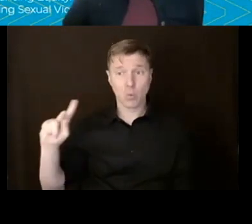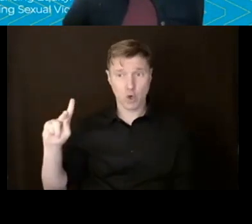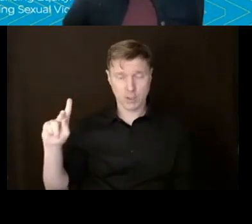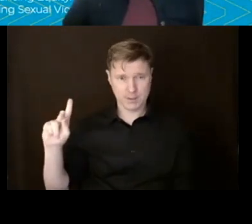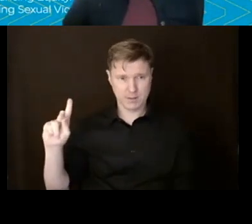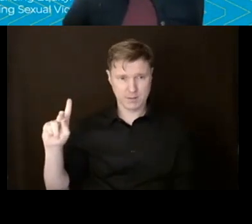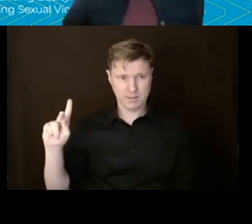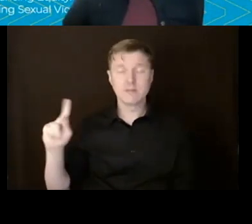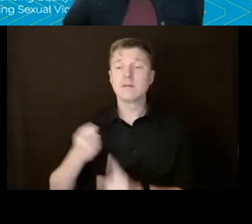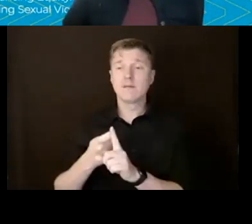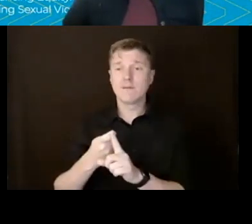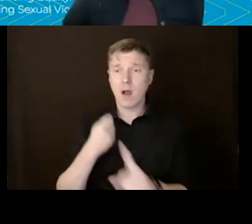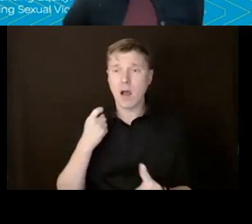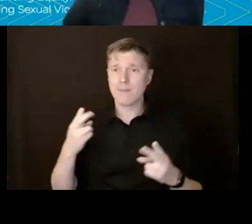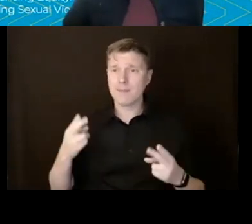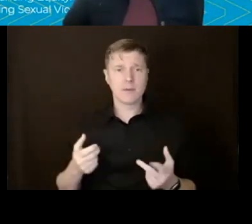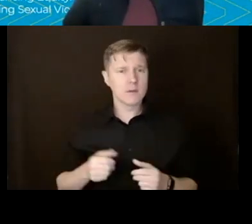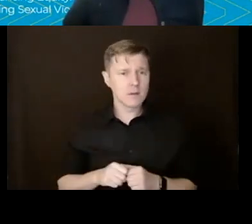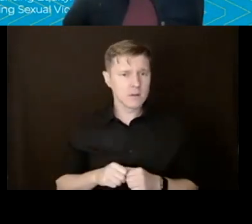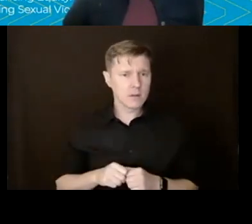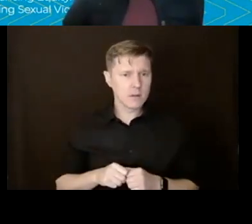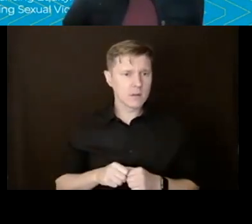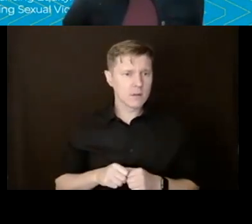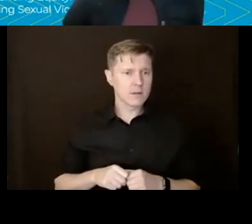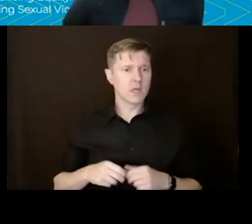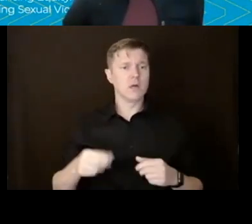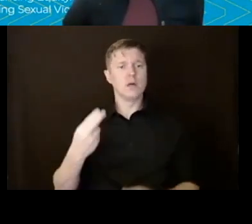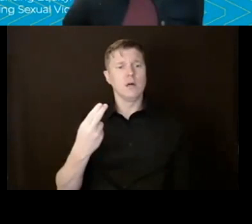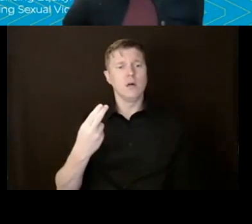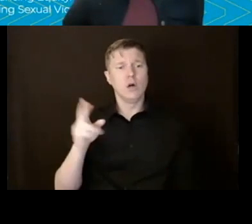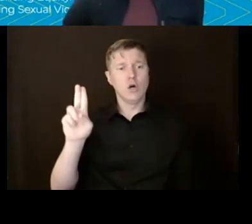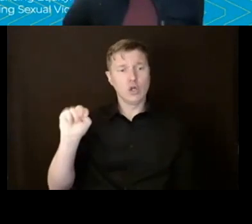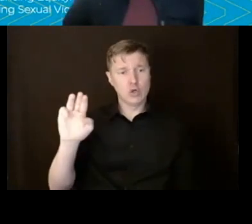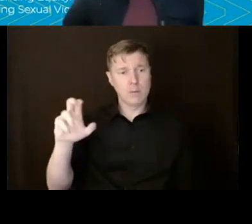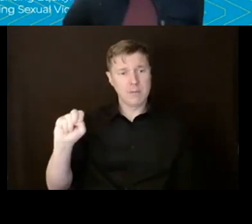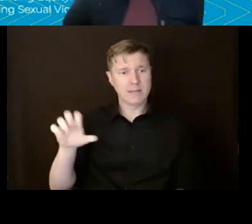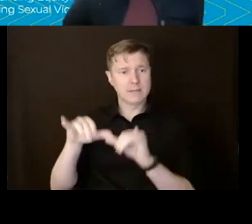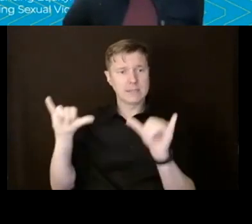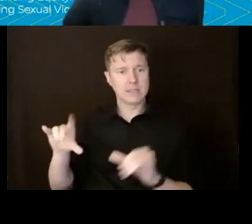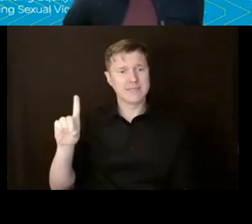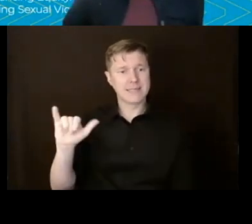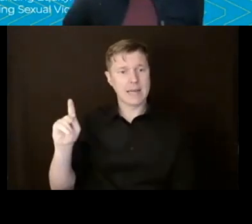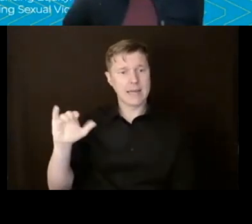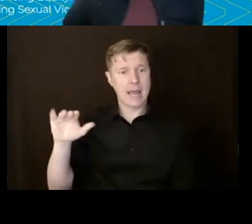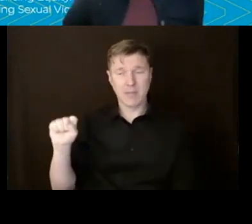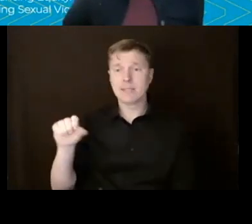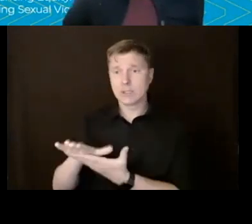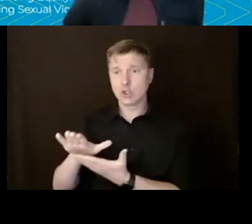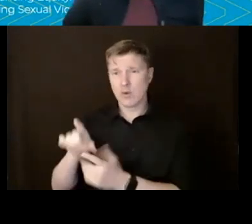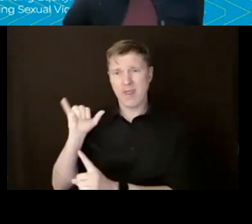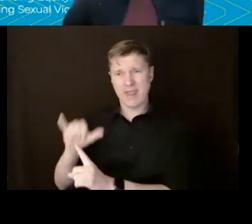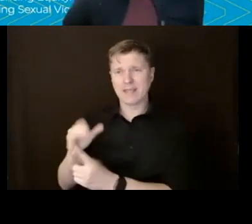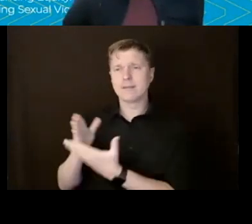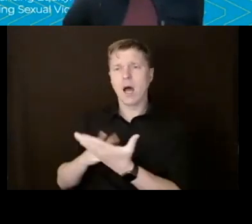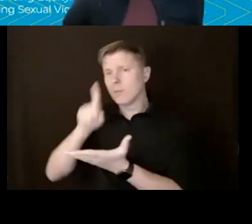comes from the Human Systems Dynamics Institute. And this is the result of some research